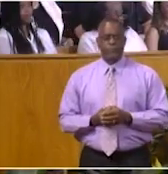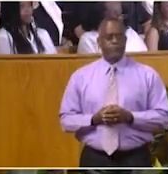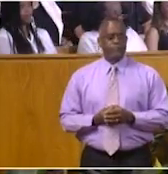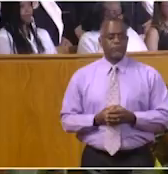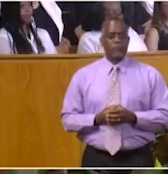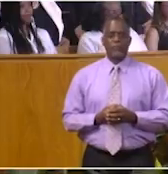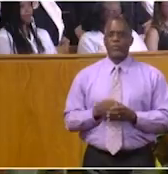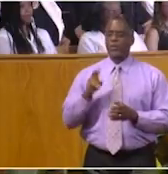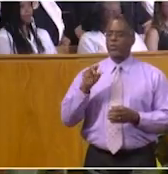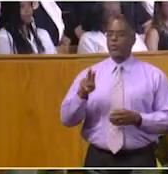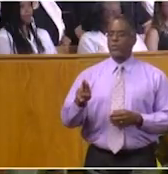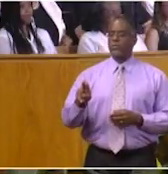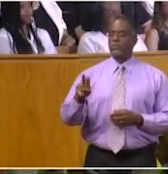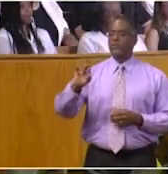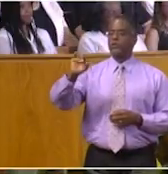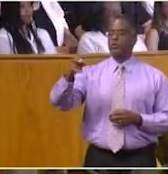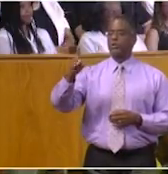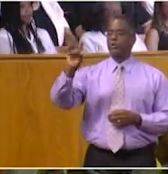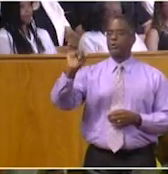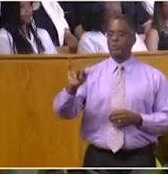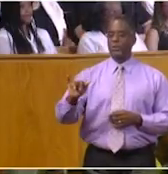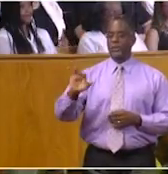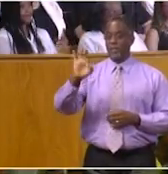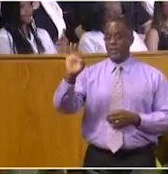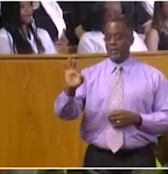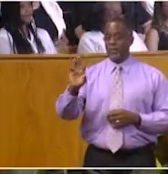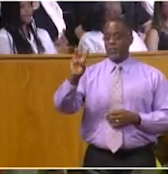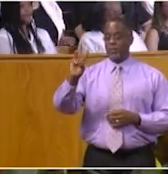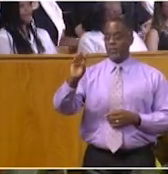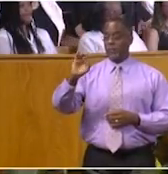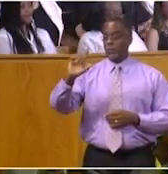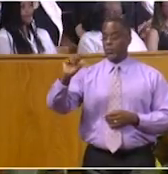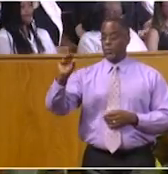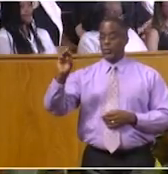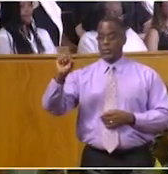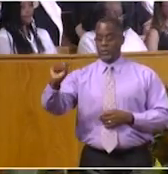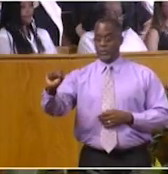to Reverend Judy Fentress Williams, our worship leader.